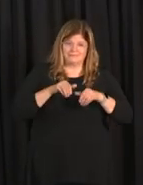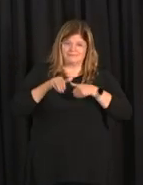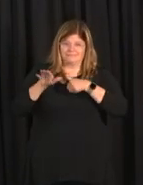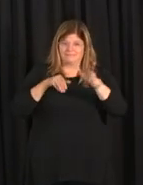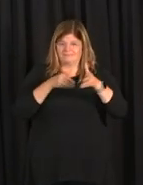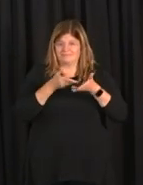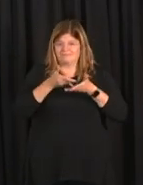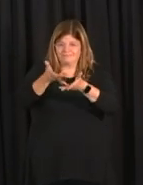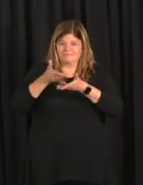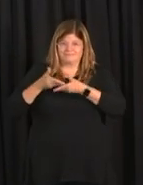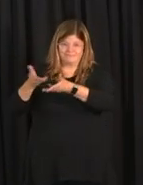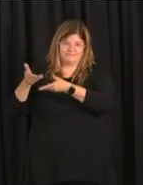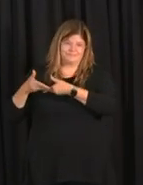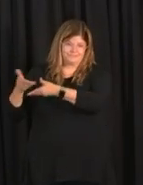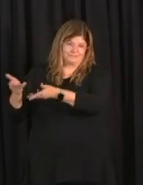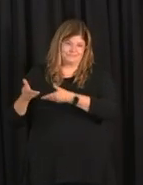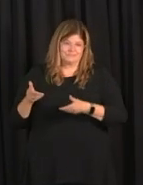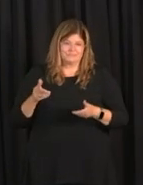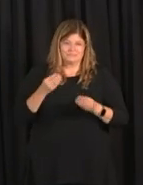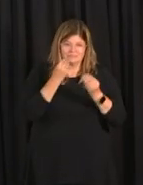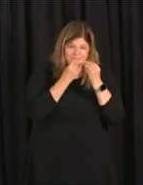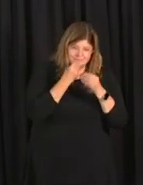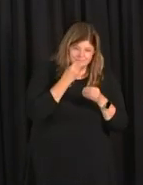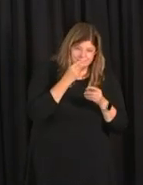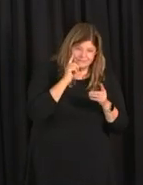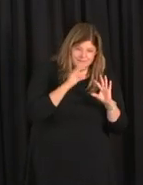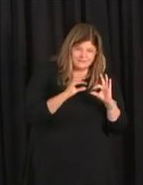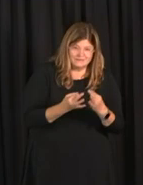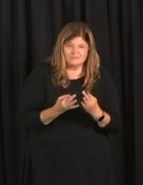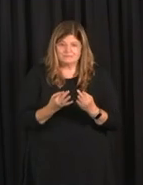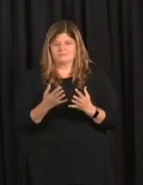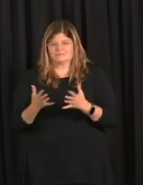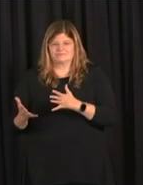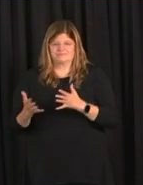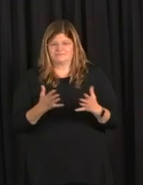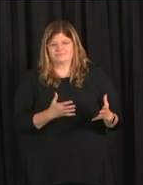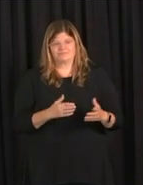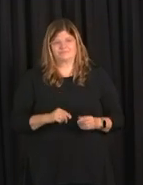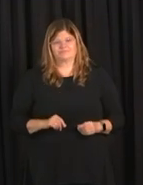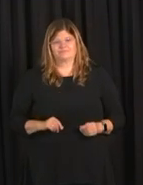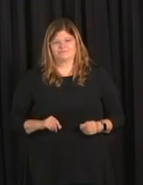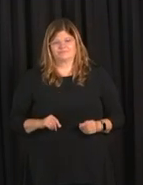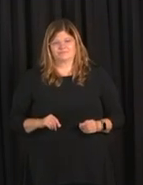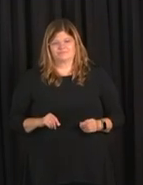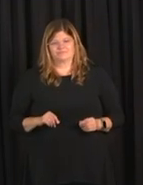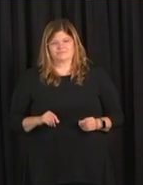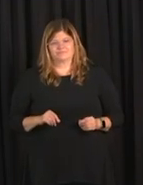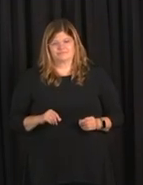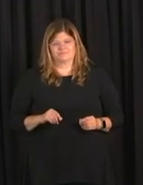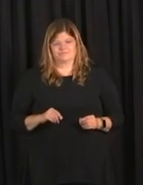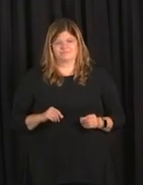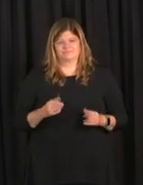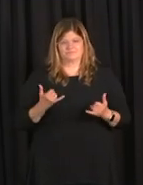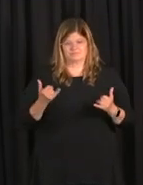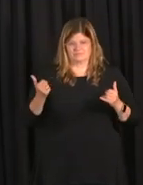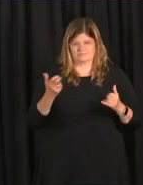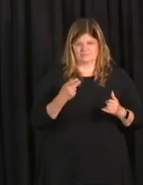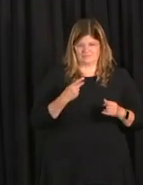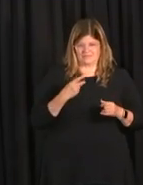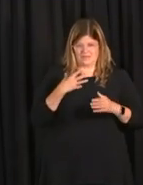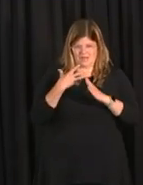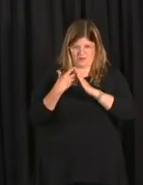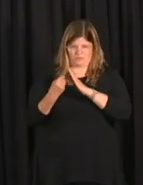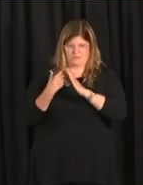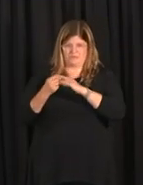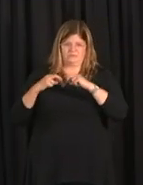they thought maybe about doing meals for families and selling that product. And then they started to bring back outdoor